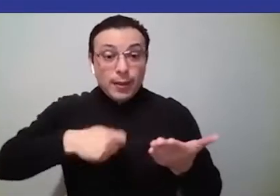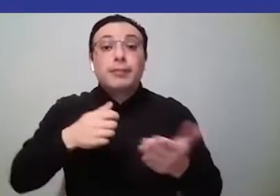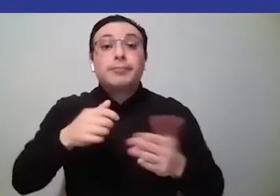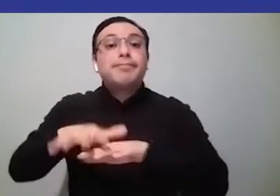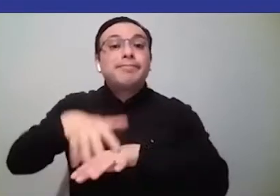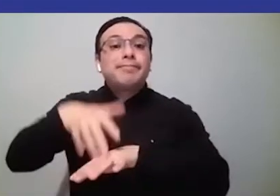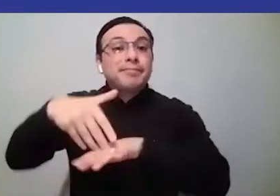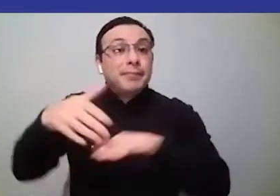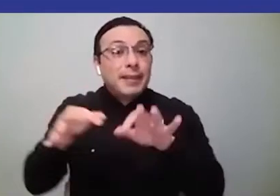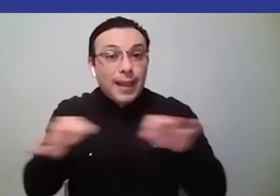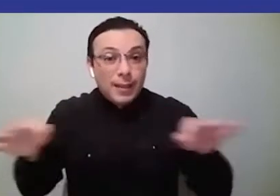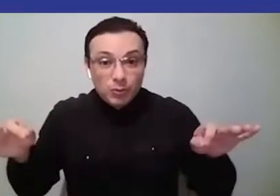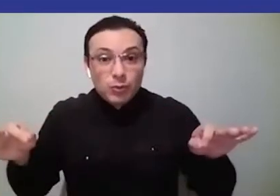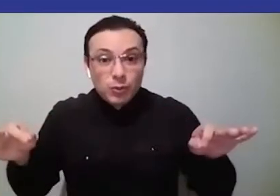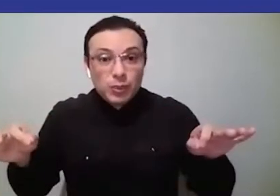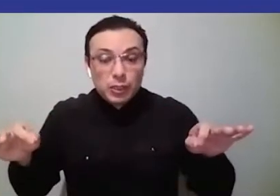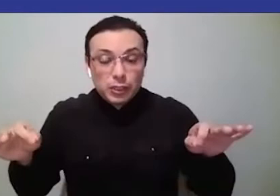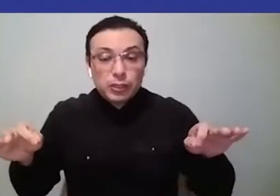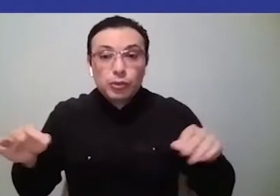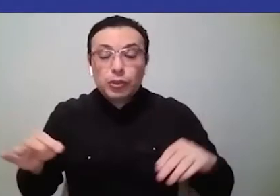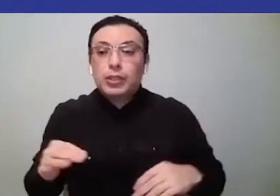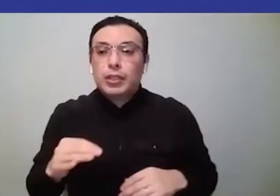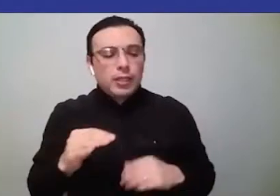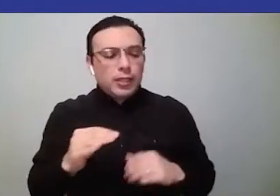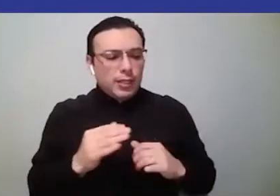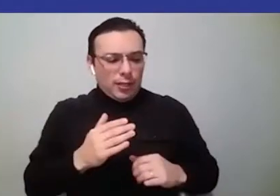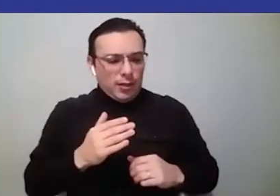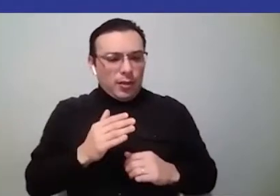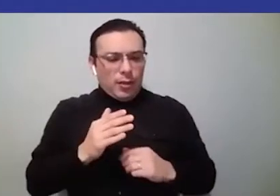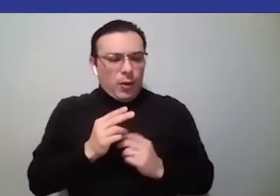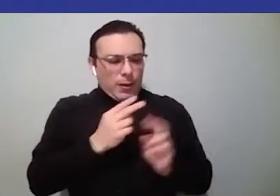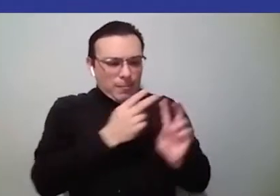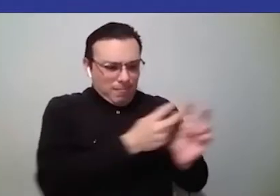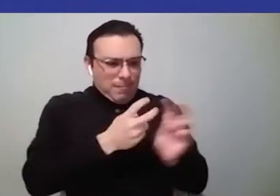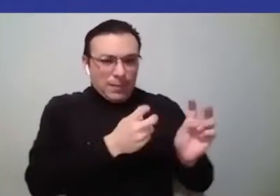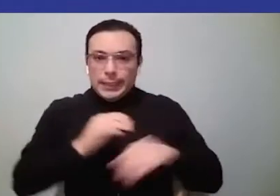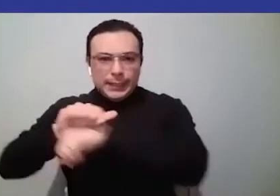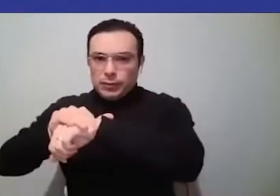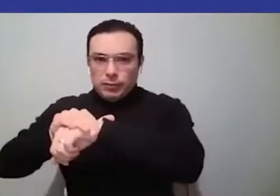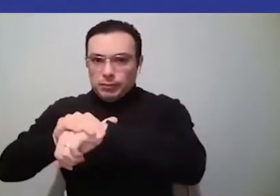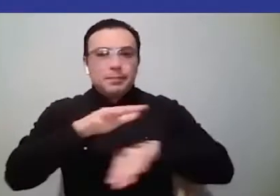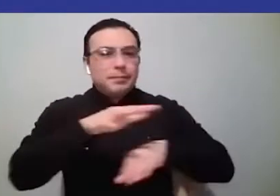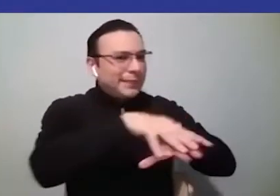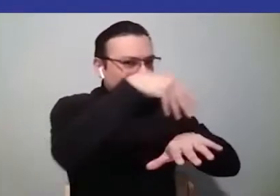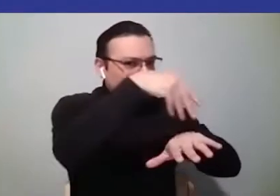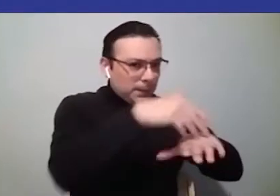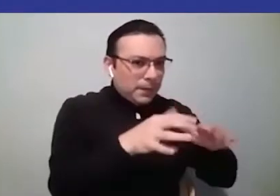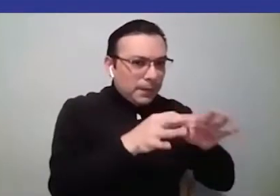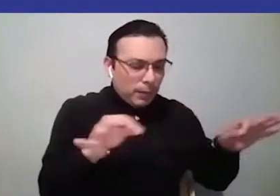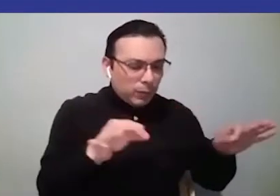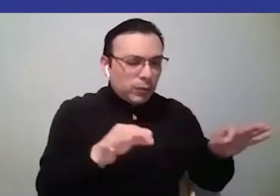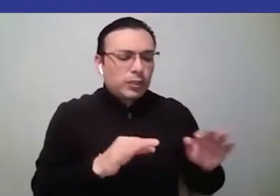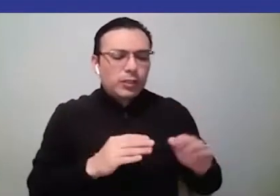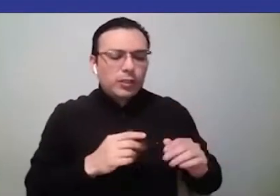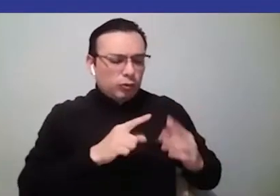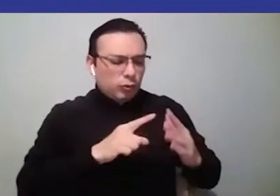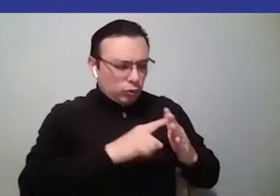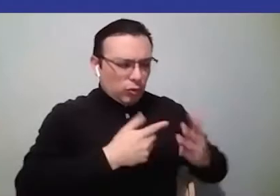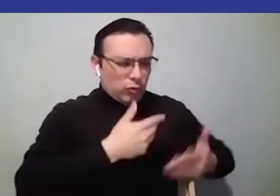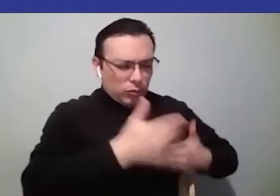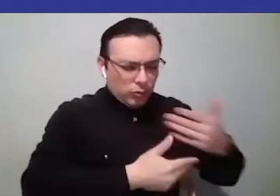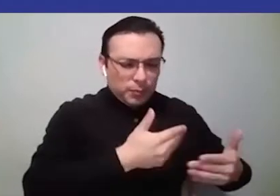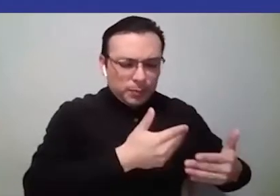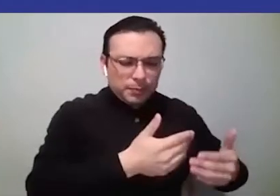own poetry and writing work. So all of this is happening. So I'm like, okay, the Poetry Project, we have